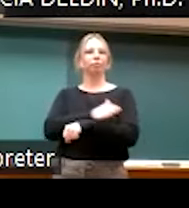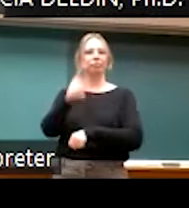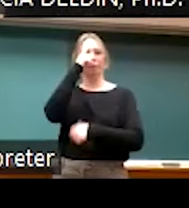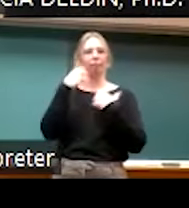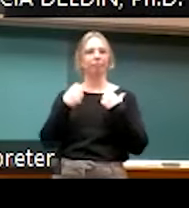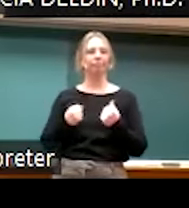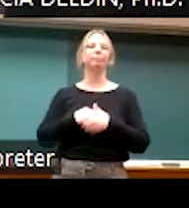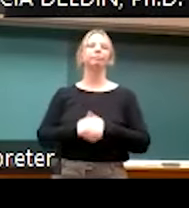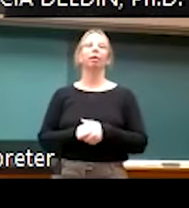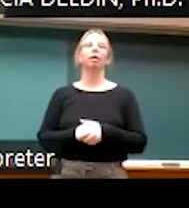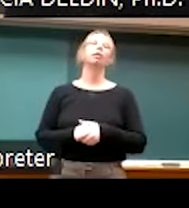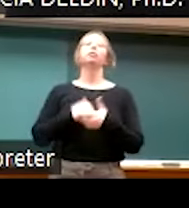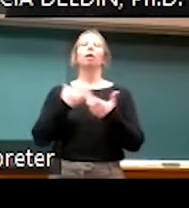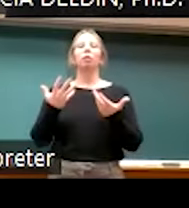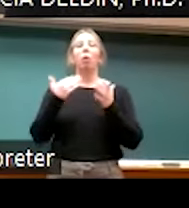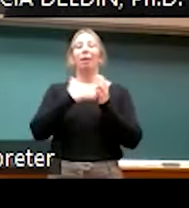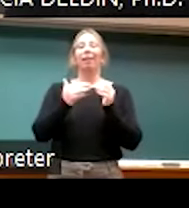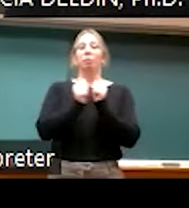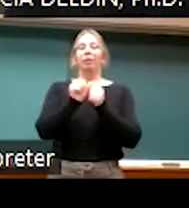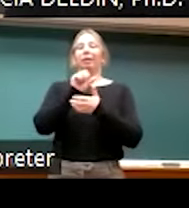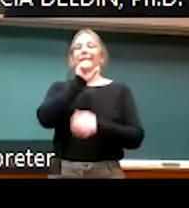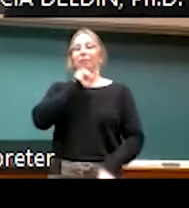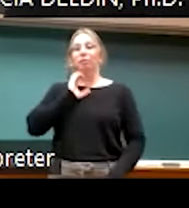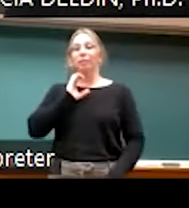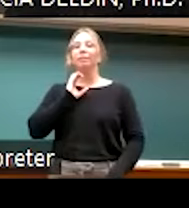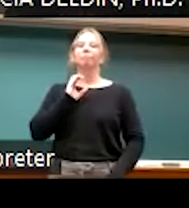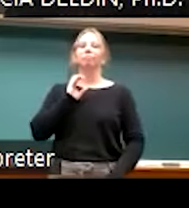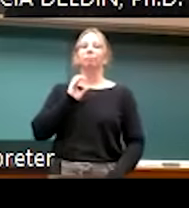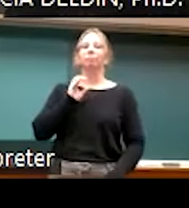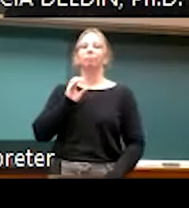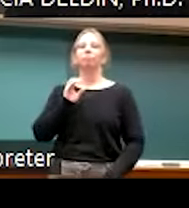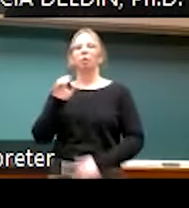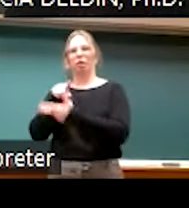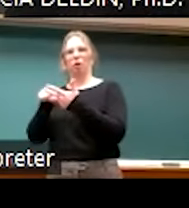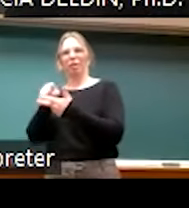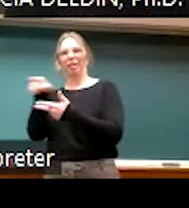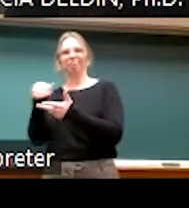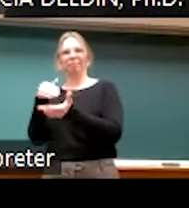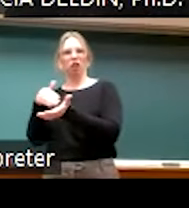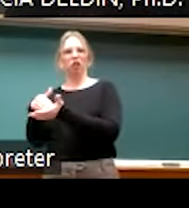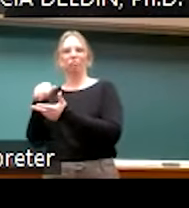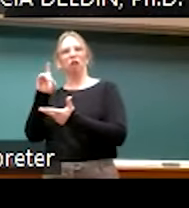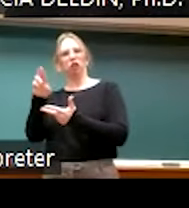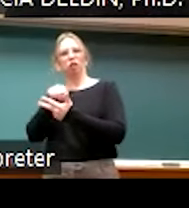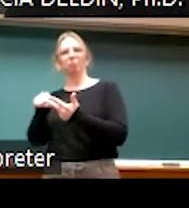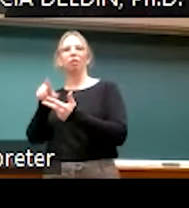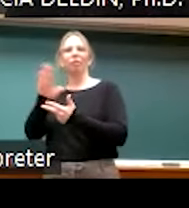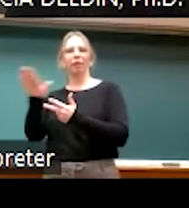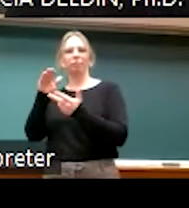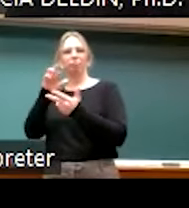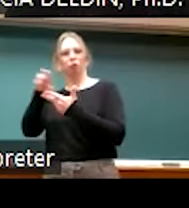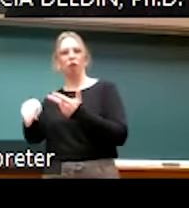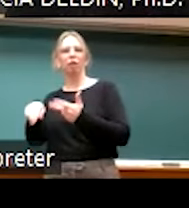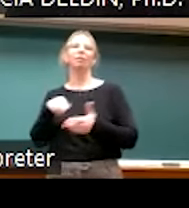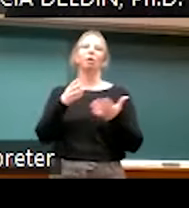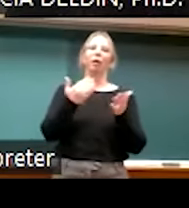that again, even with seniors, this is a study done by them. They again saw significant reductions in depression, anxiety, and